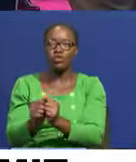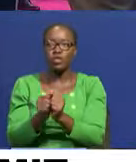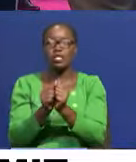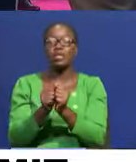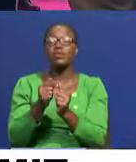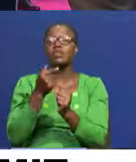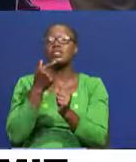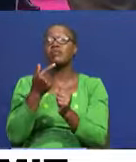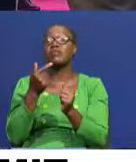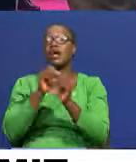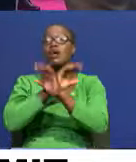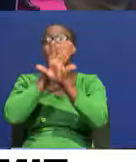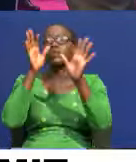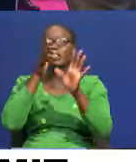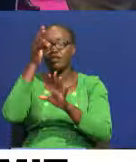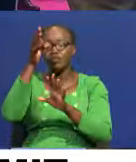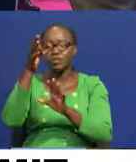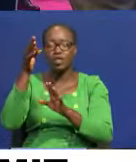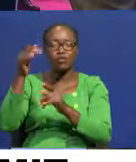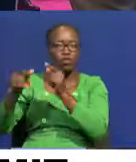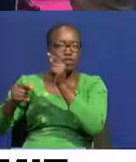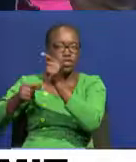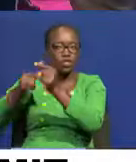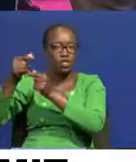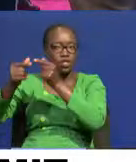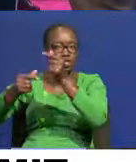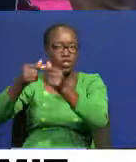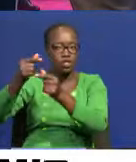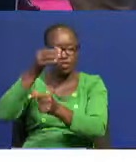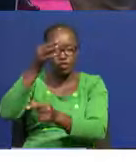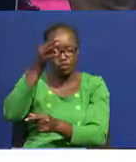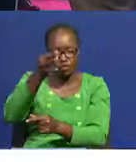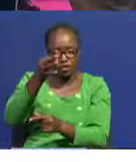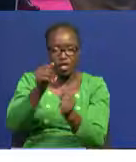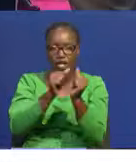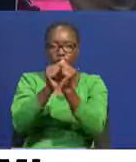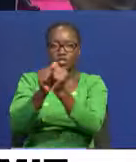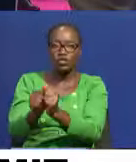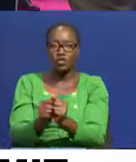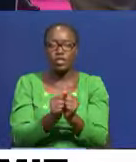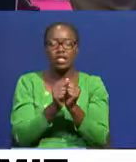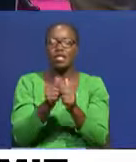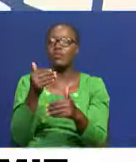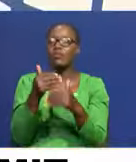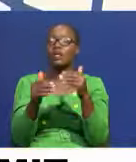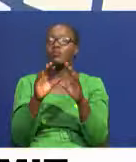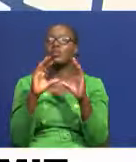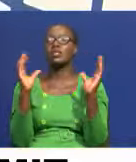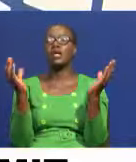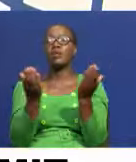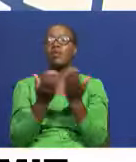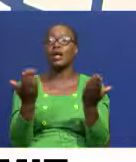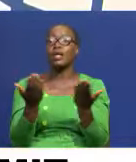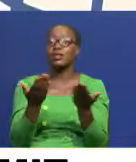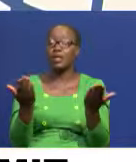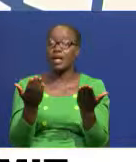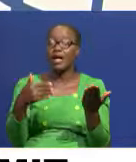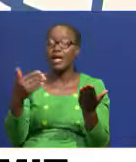brighter future for generations to come. Together we can build a world where every child has